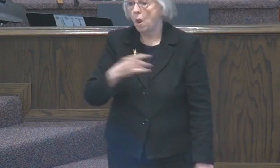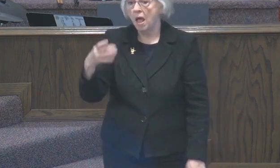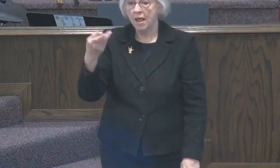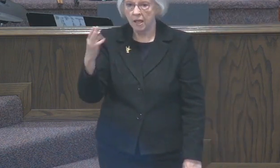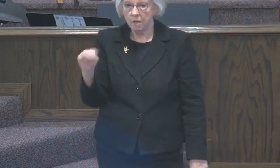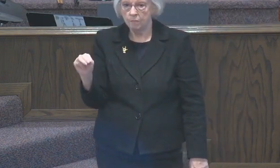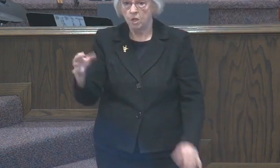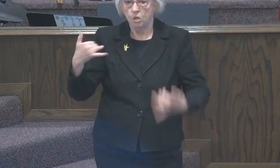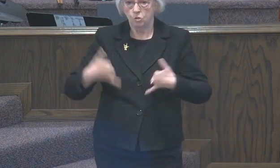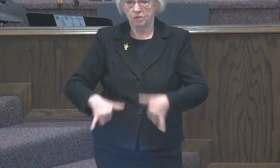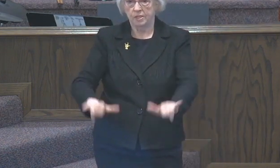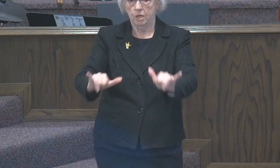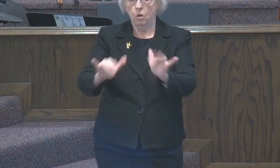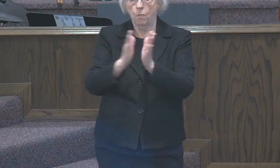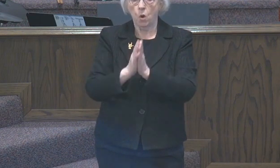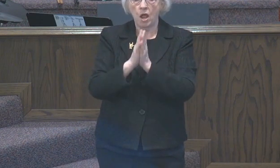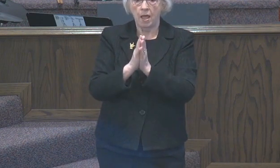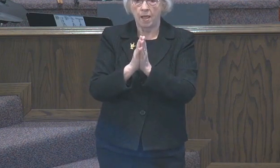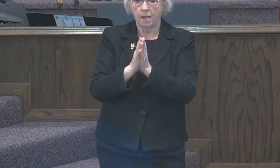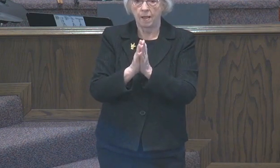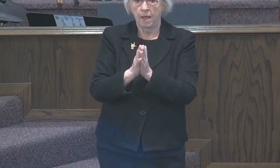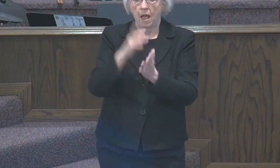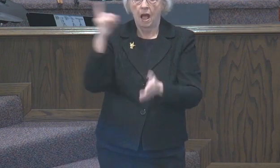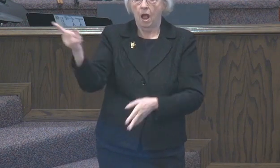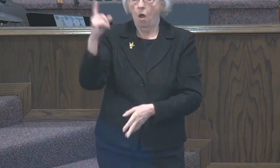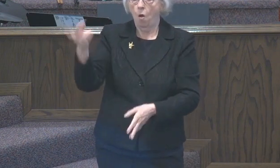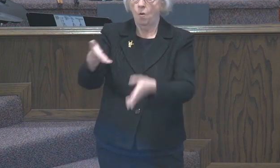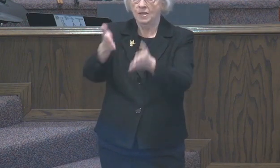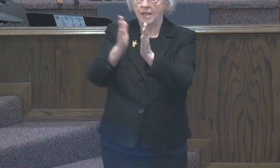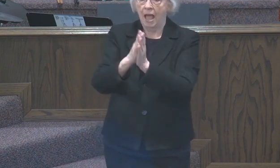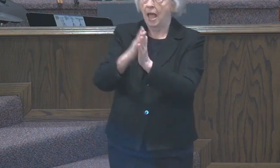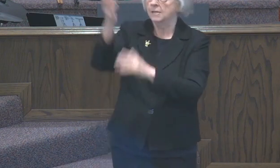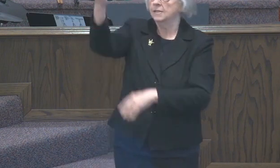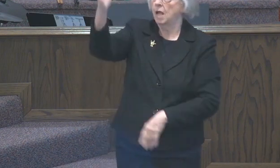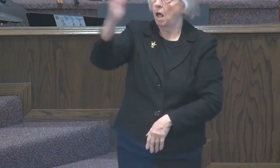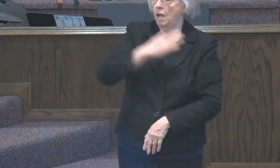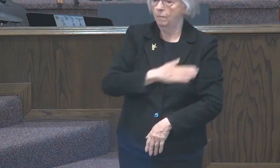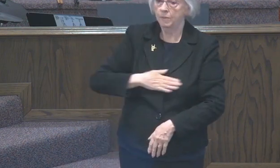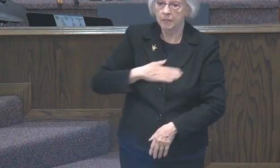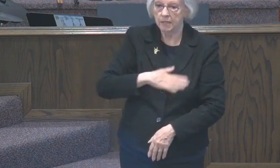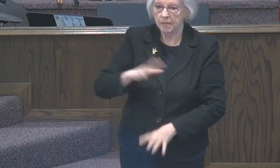prayed, probably not real long, it was just as he was talking, and he prayed